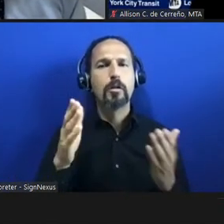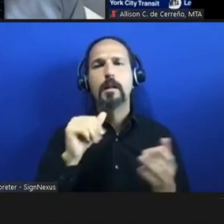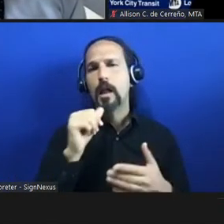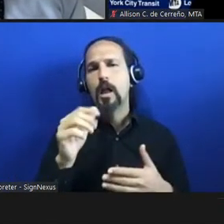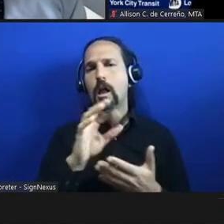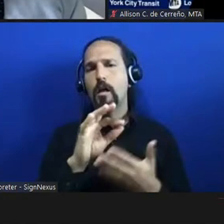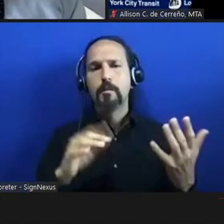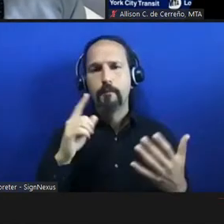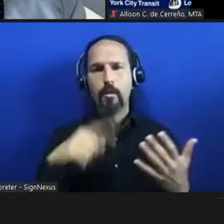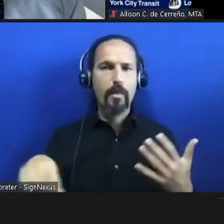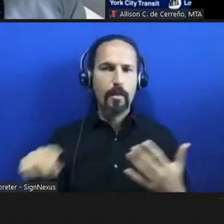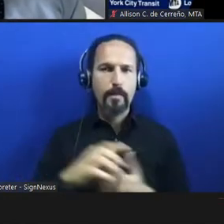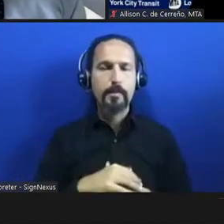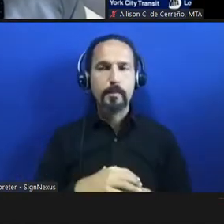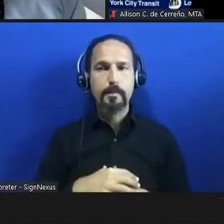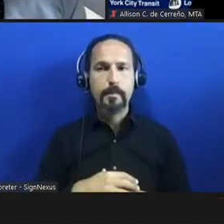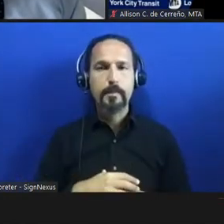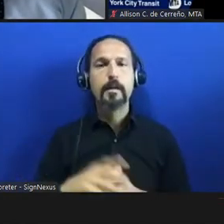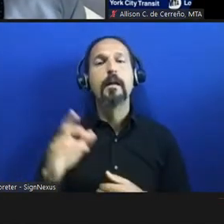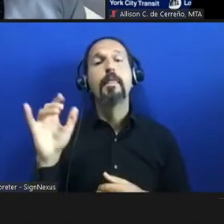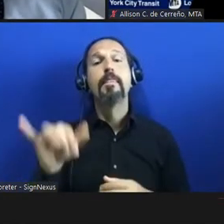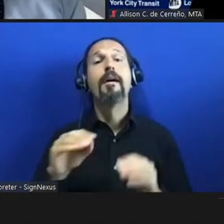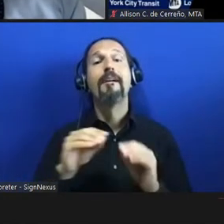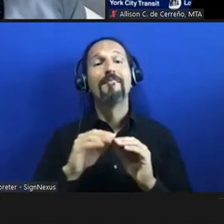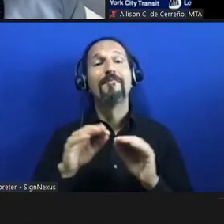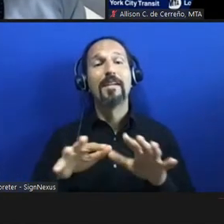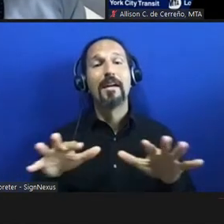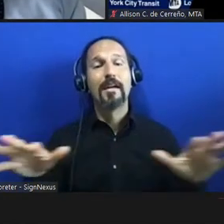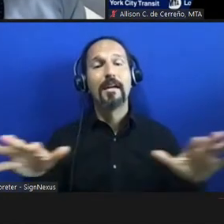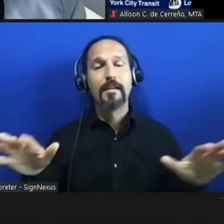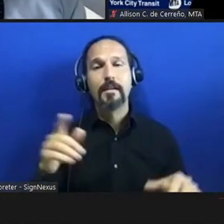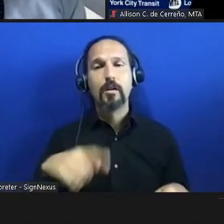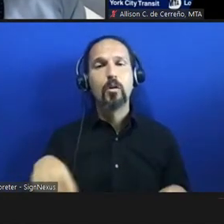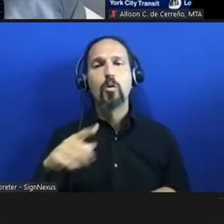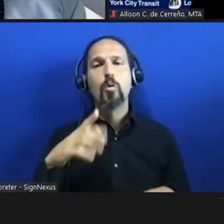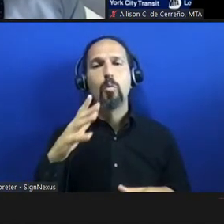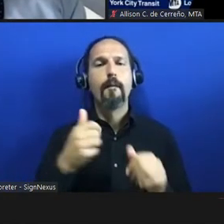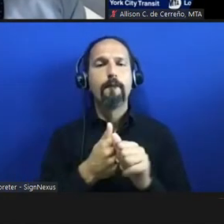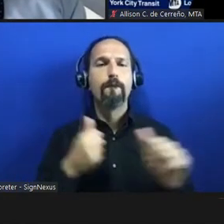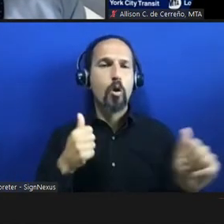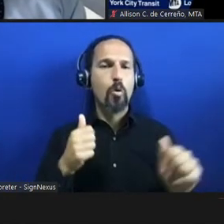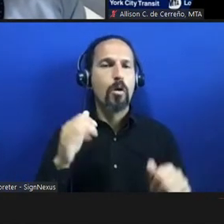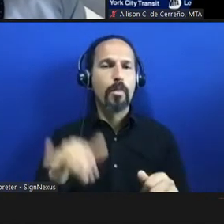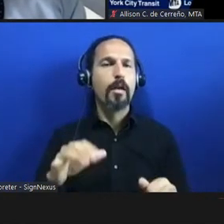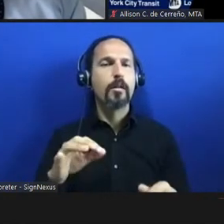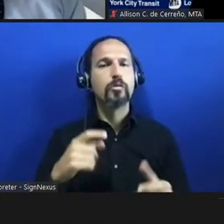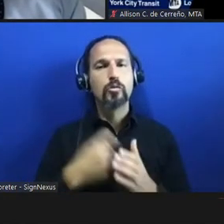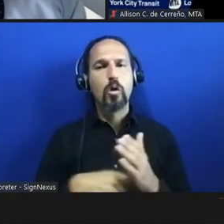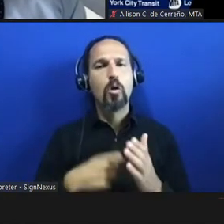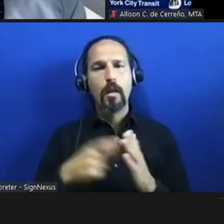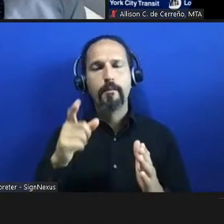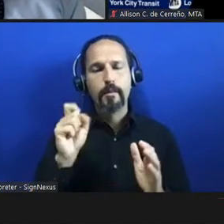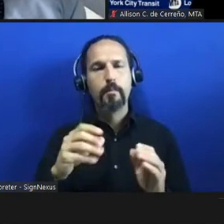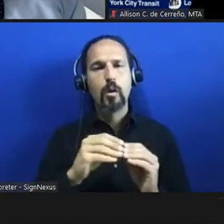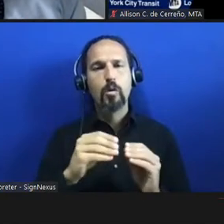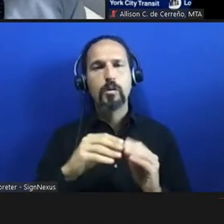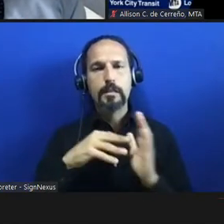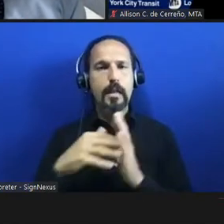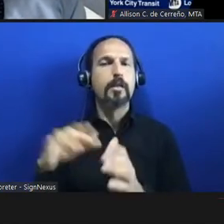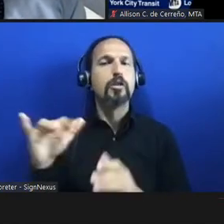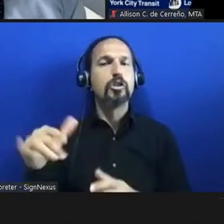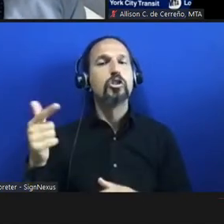option for them the Ripple effects for those who wish to circumvent the toll also require further study the GW